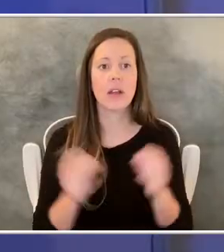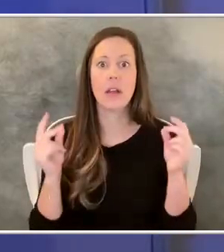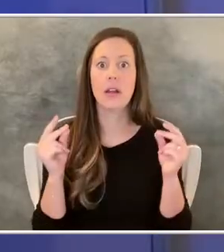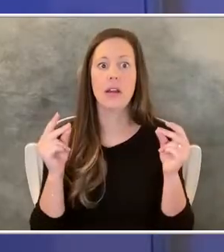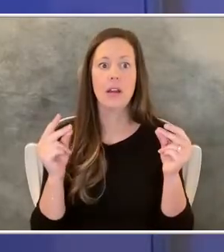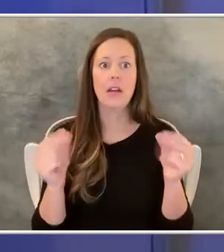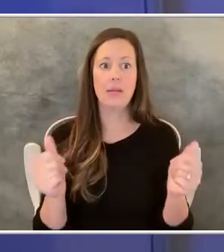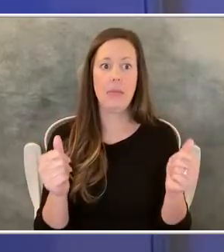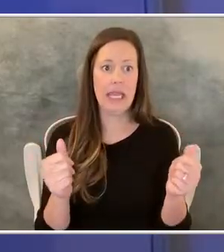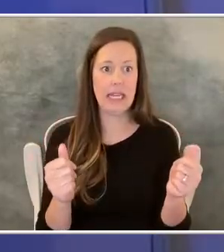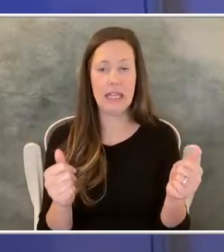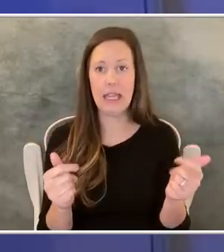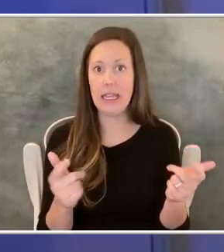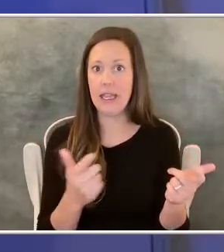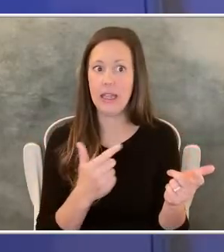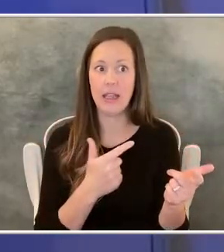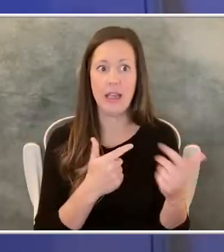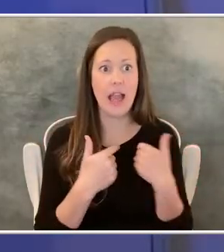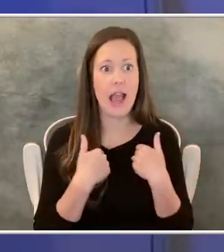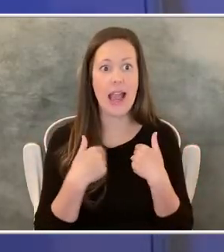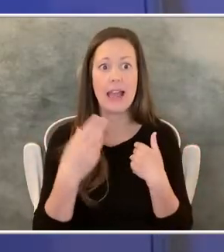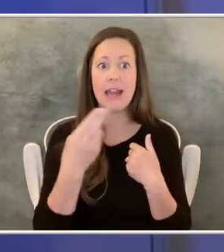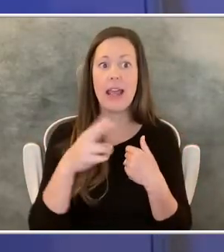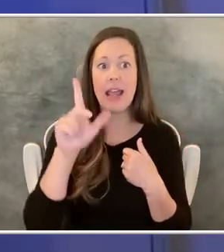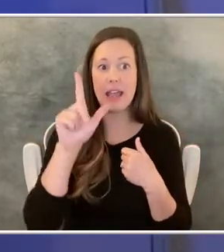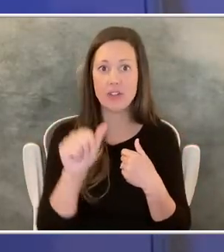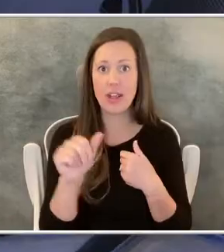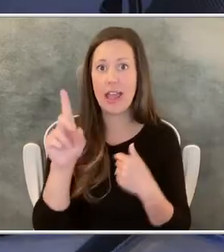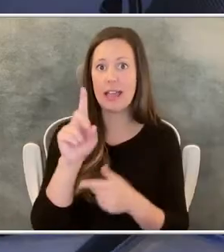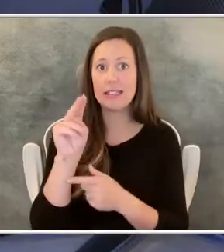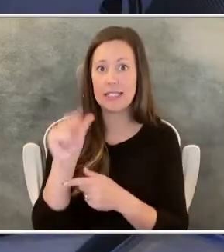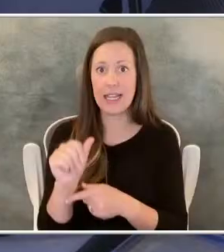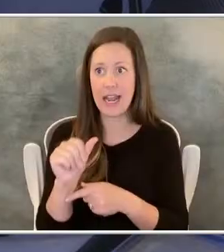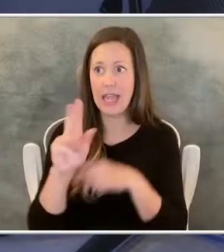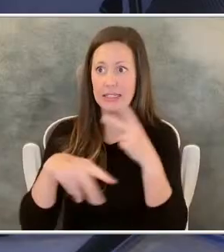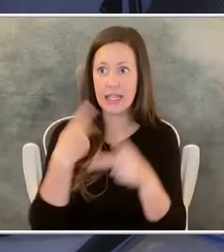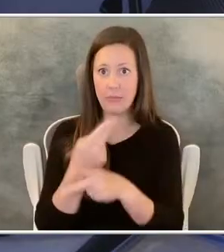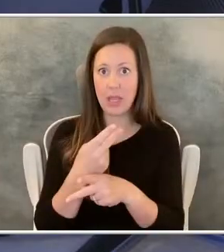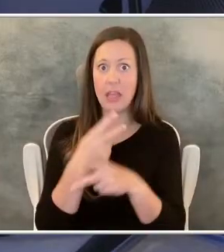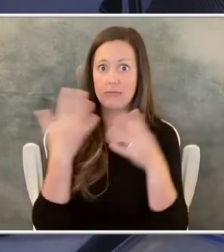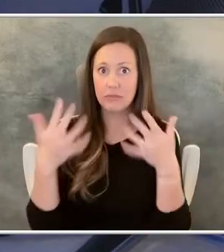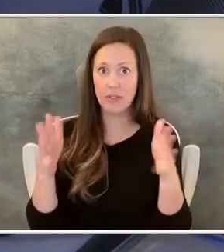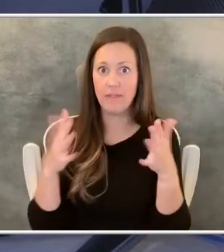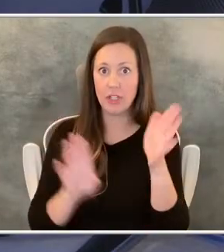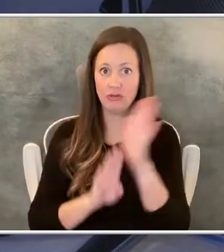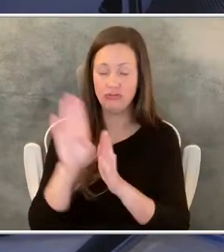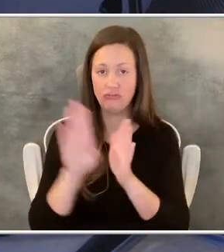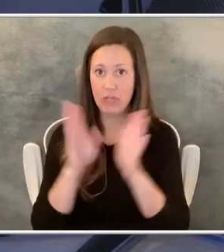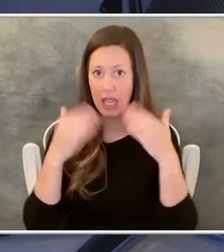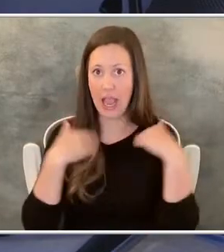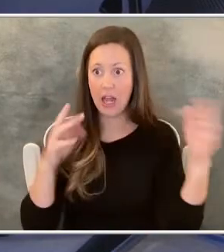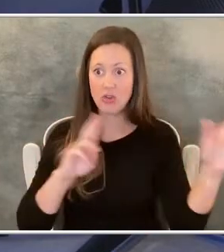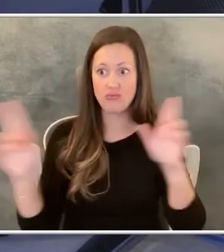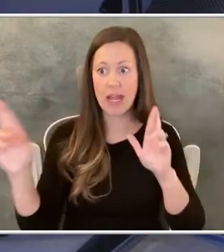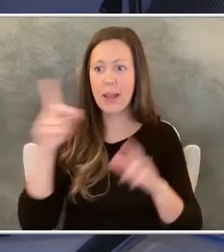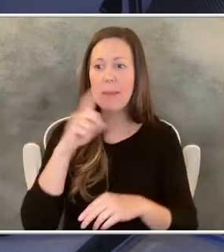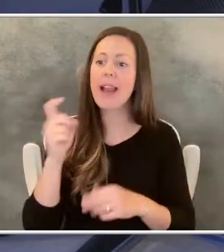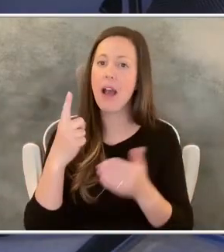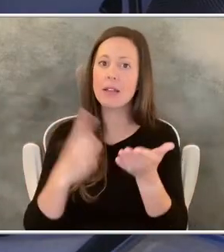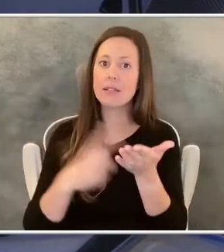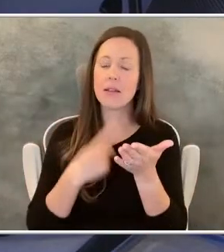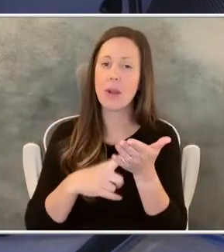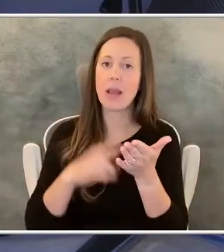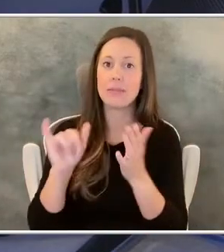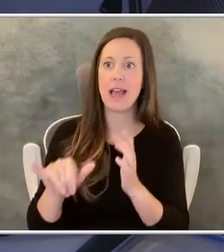had her HLA DNA typing drawn. In the event that she might need a bone marrow transplant. That process takes a little bit of time, so we do